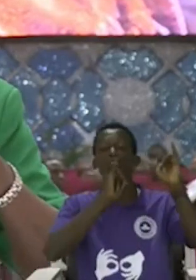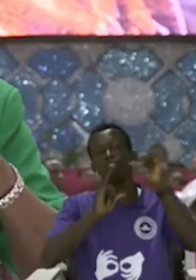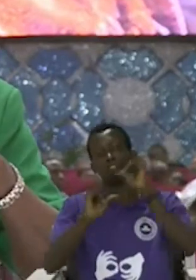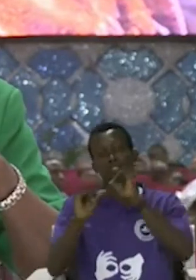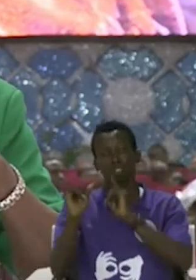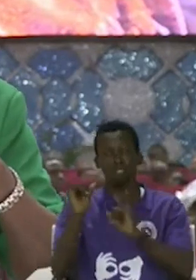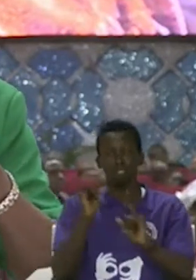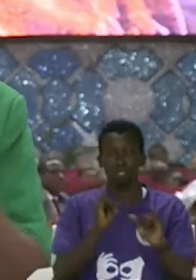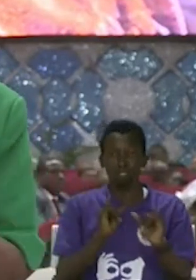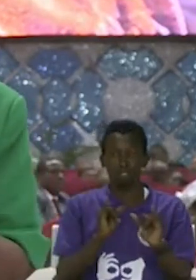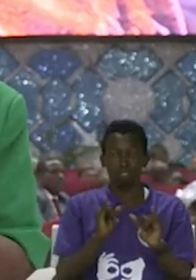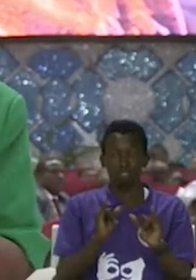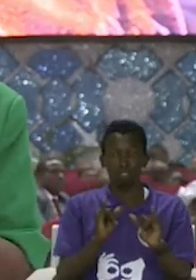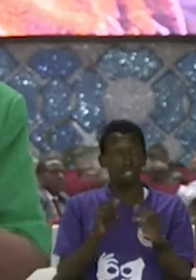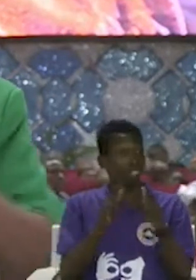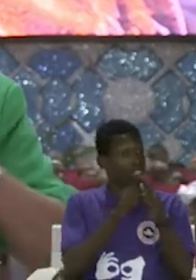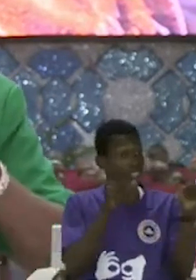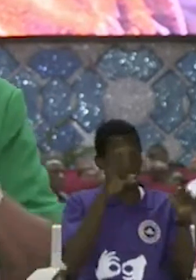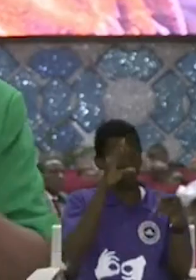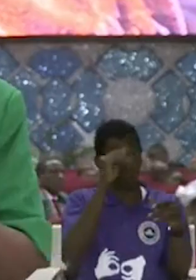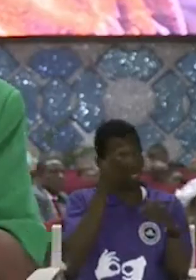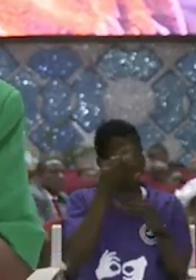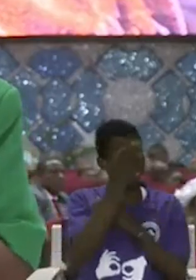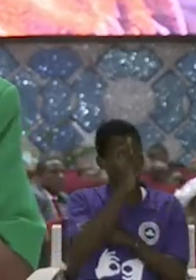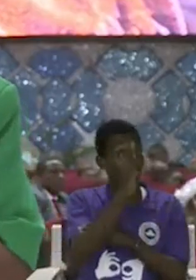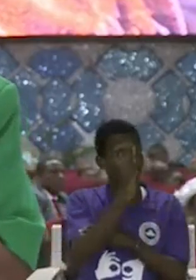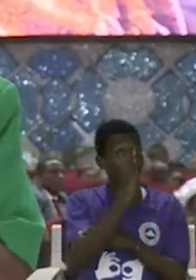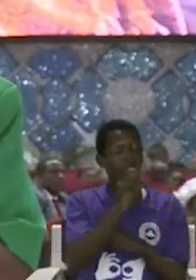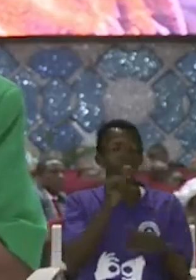Great man of God. He got drunk.